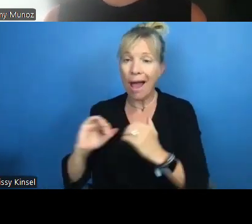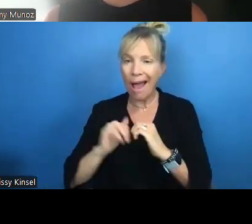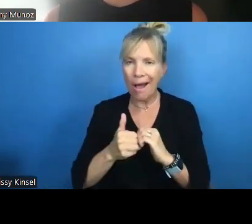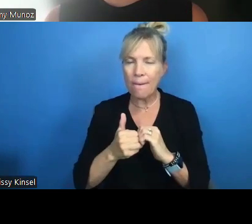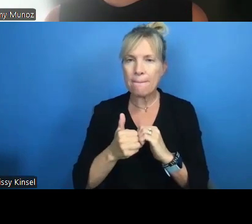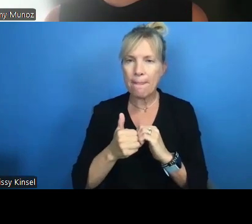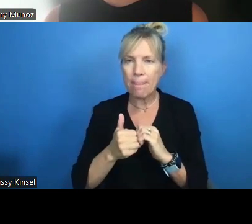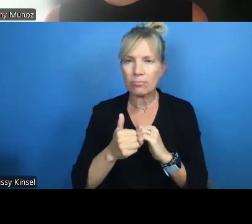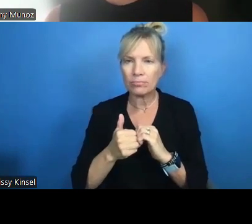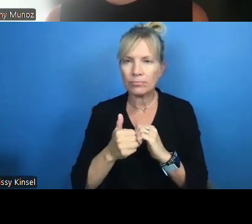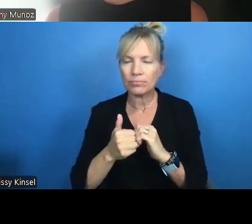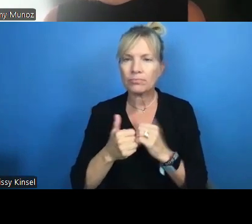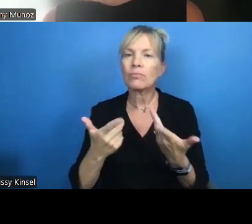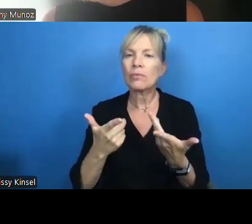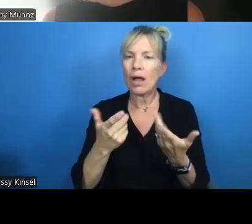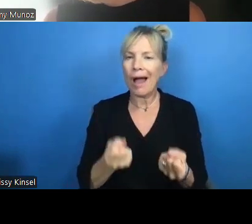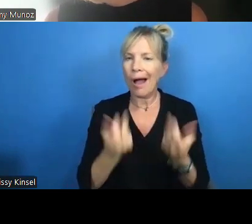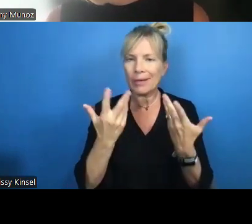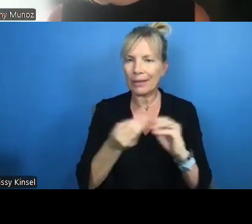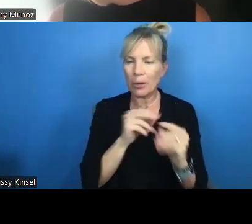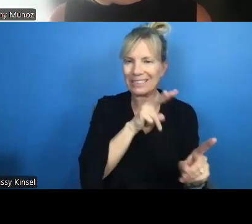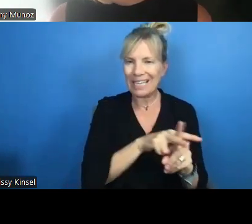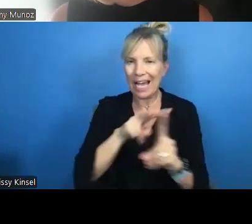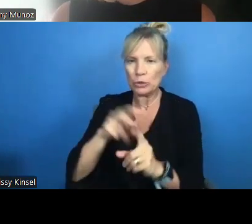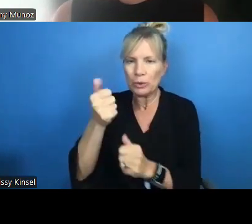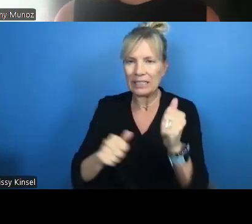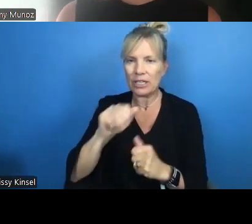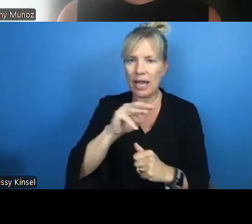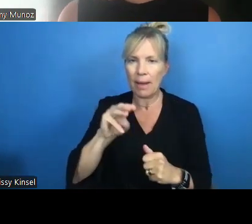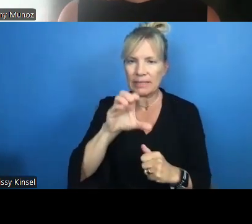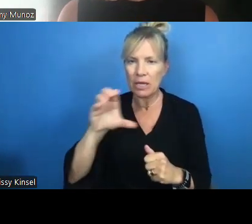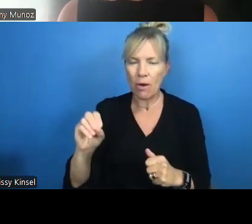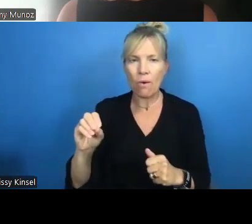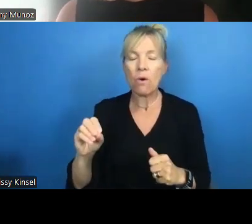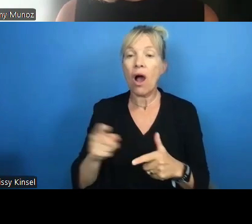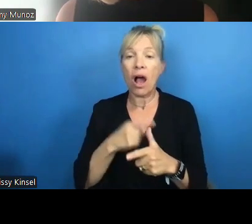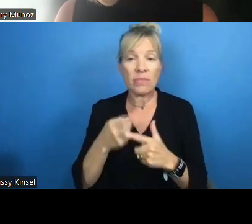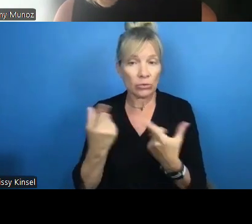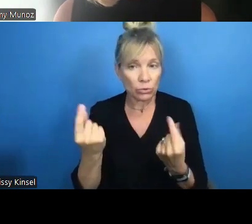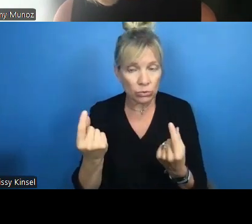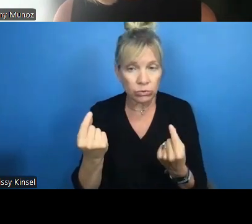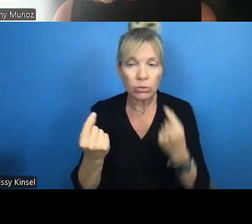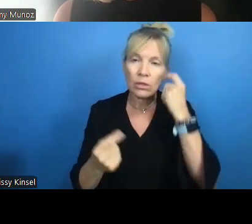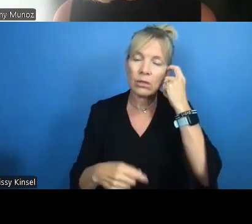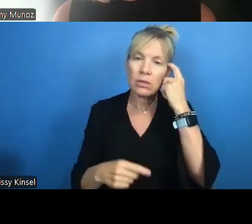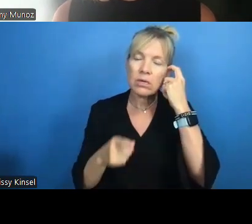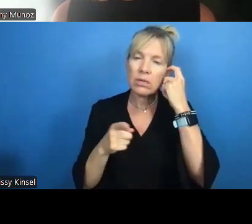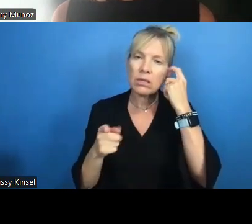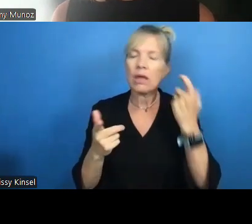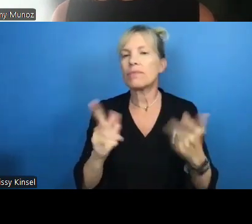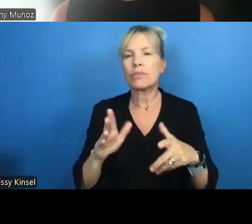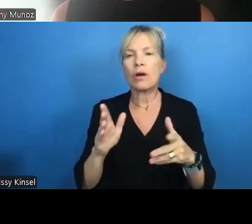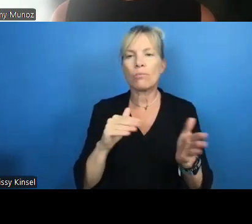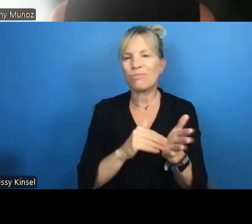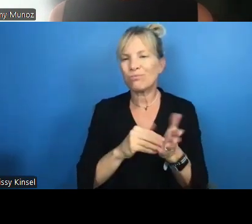by the numbers that are assigned to each MCO. And then they actually, providers,